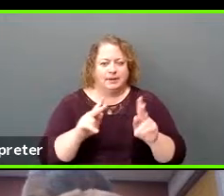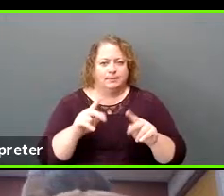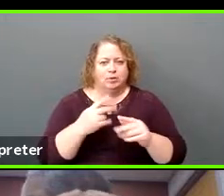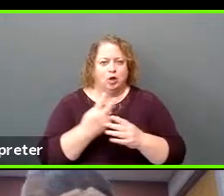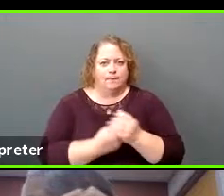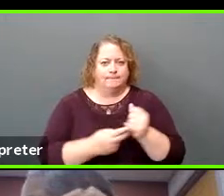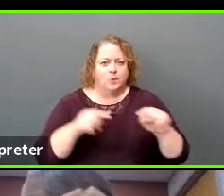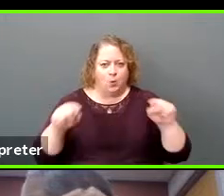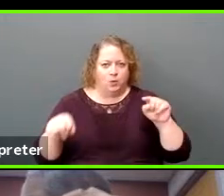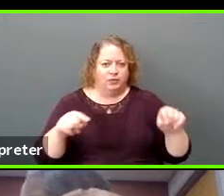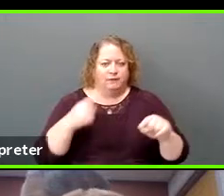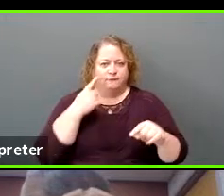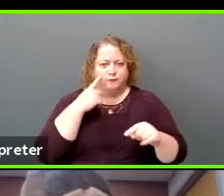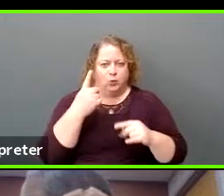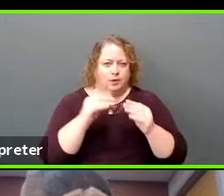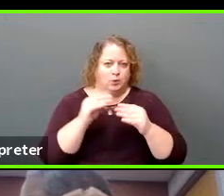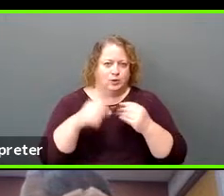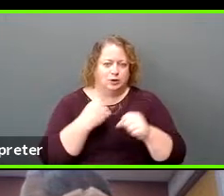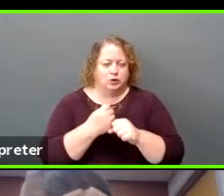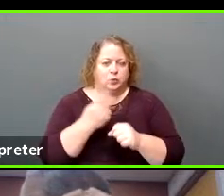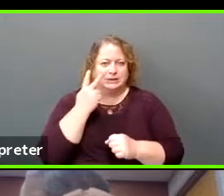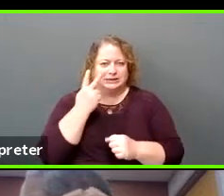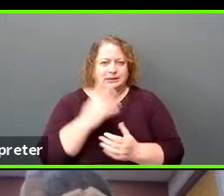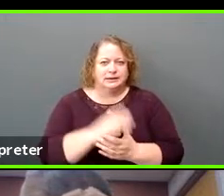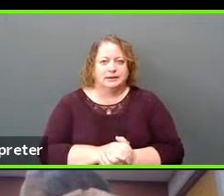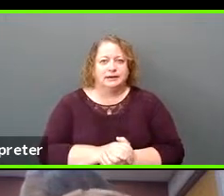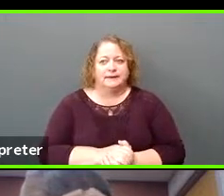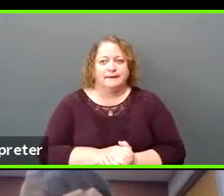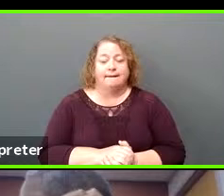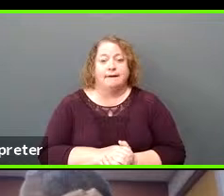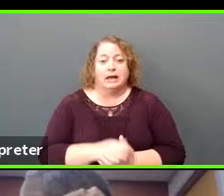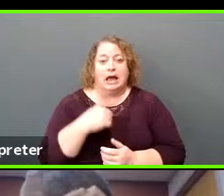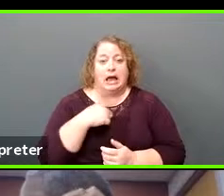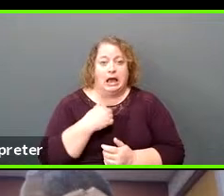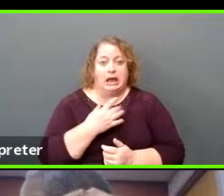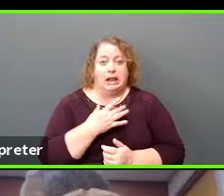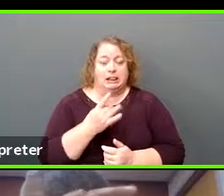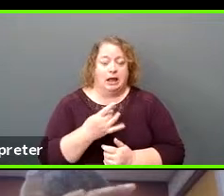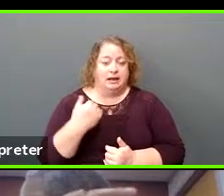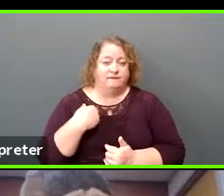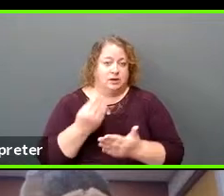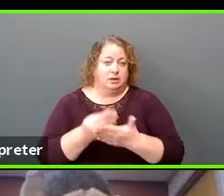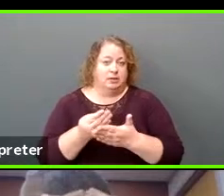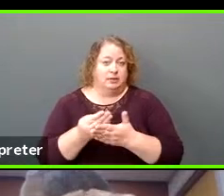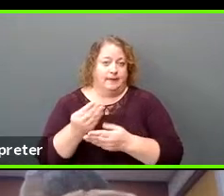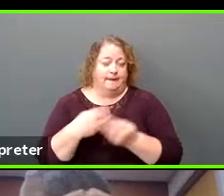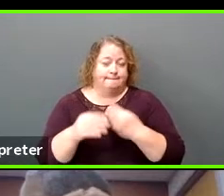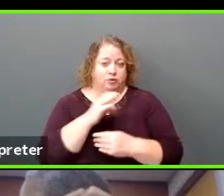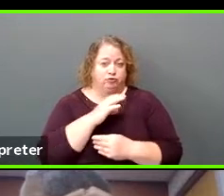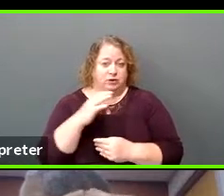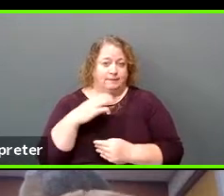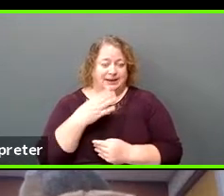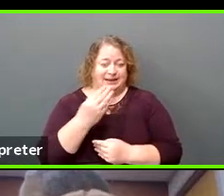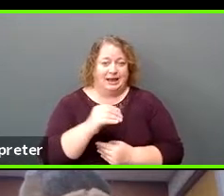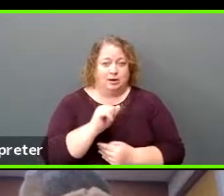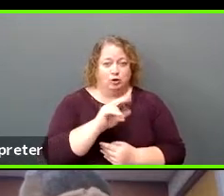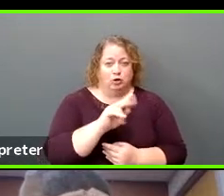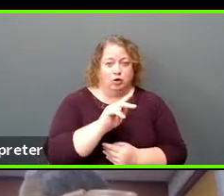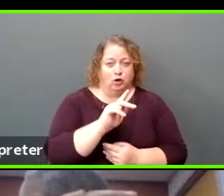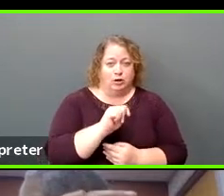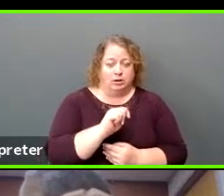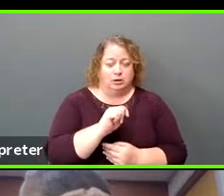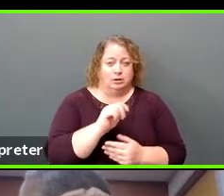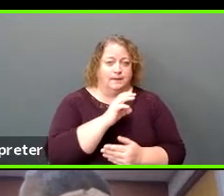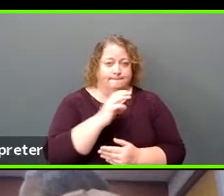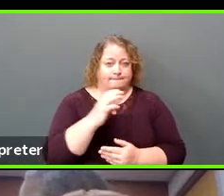both, Okay. just for 1 year, more year, we'll see that. I like personally having the budget committee and the audit committee